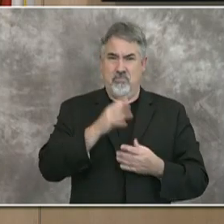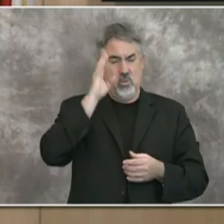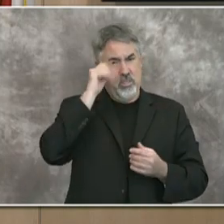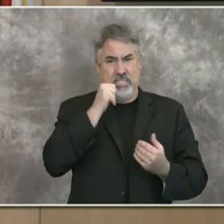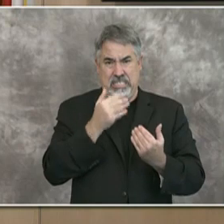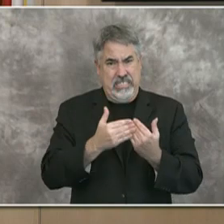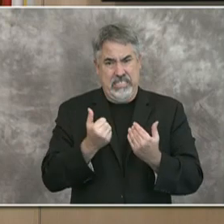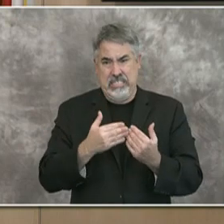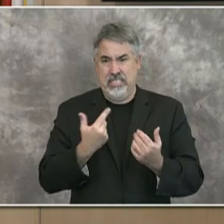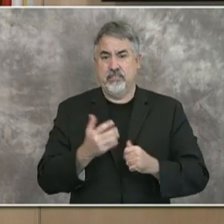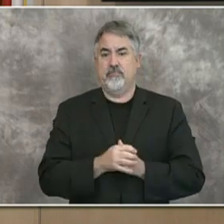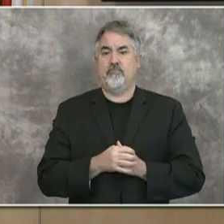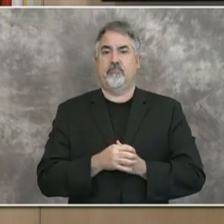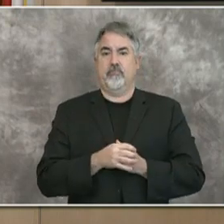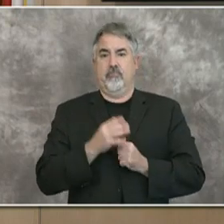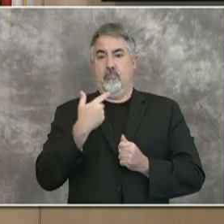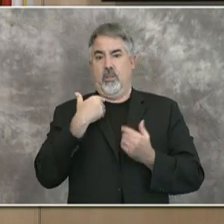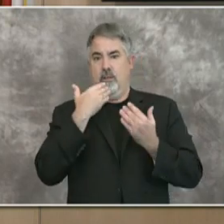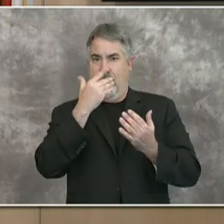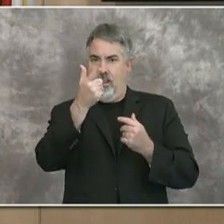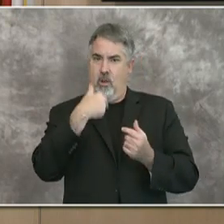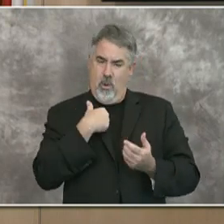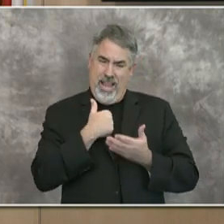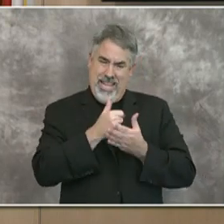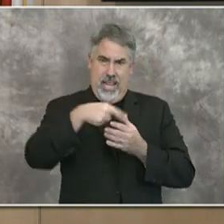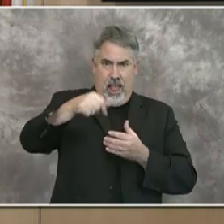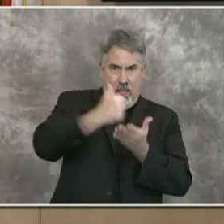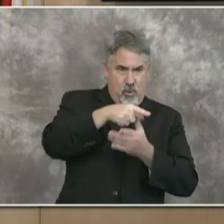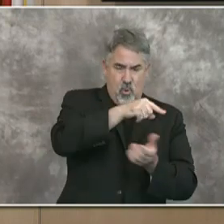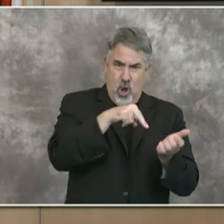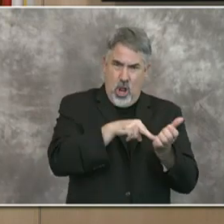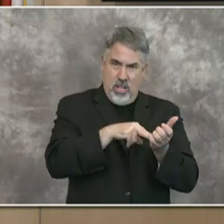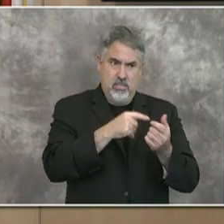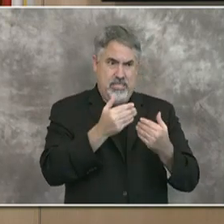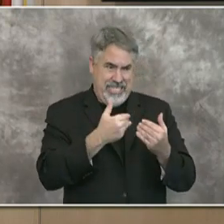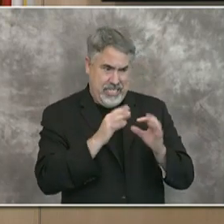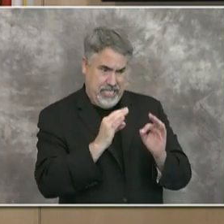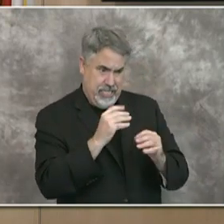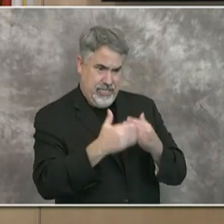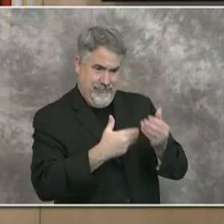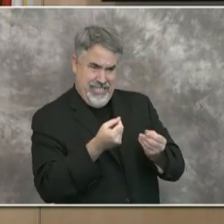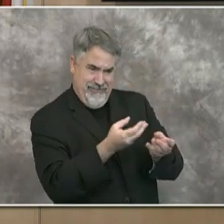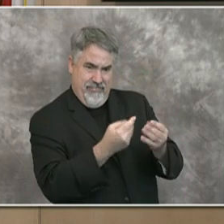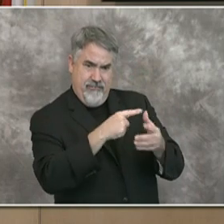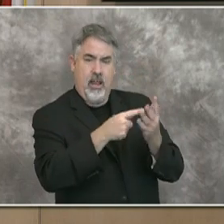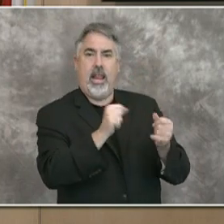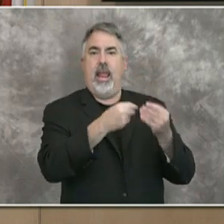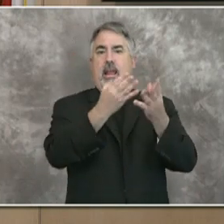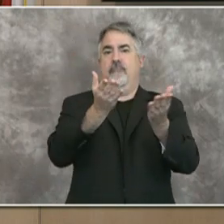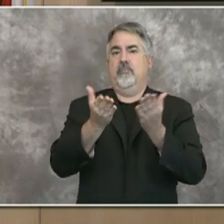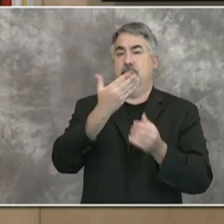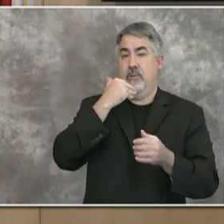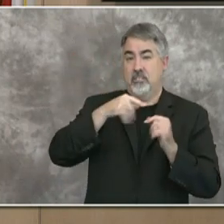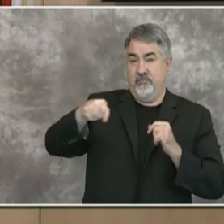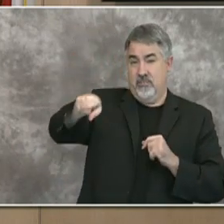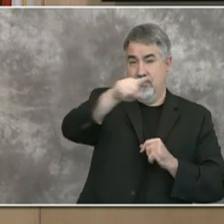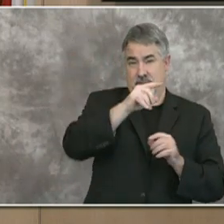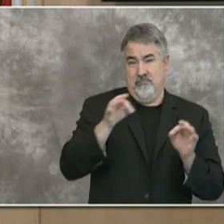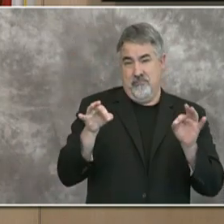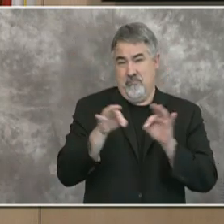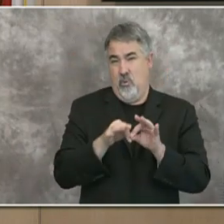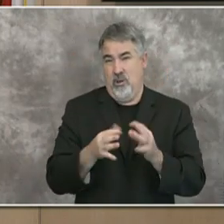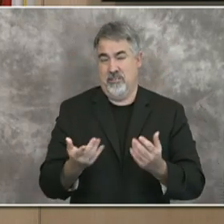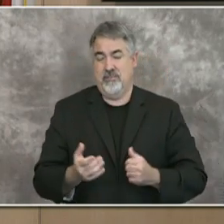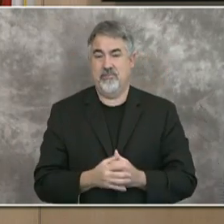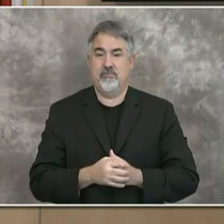the ability to provide care and loving support and aid to every patient who comes your way. As Supervisor